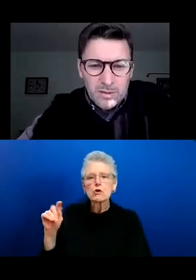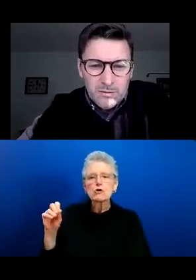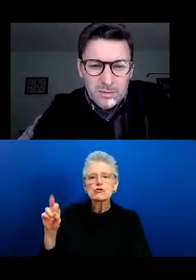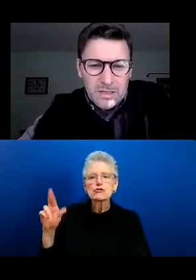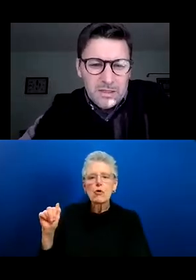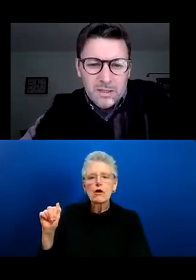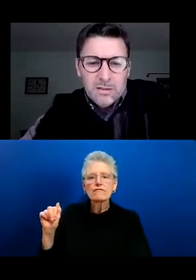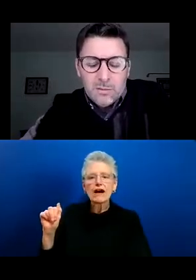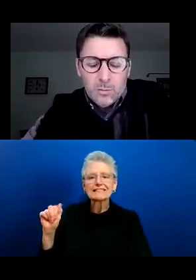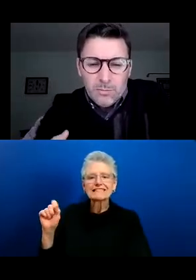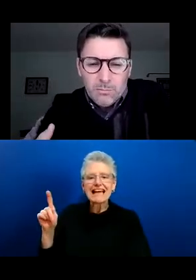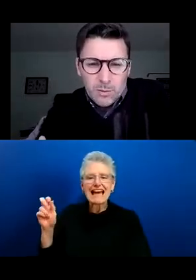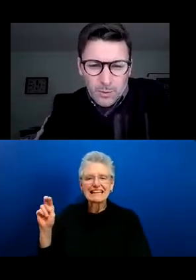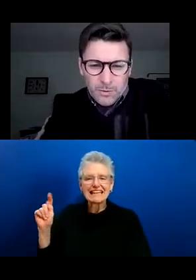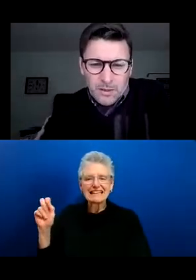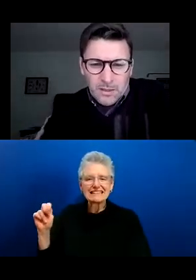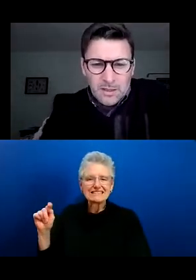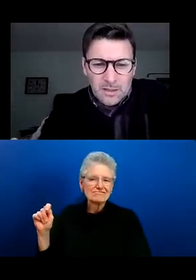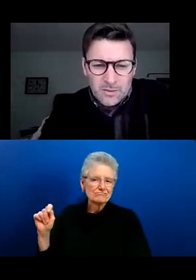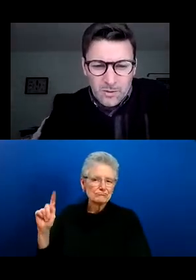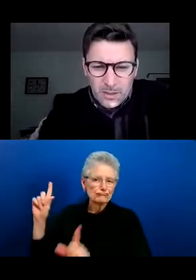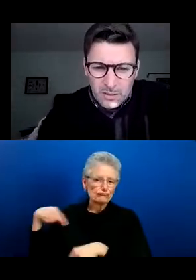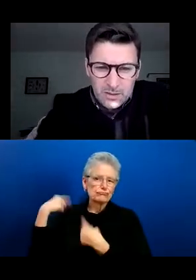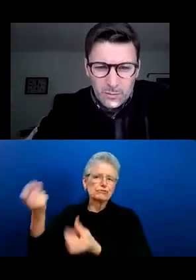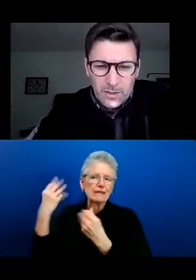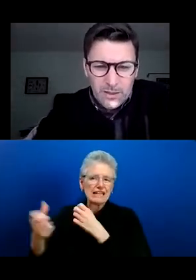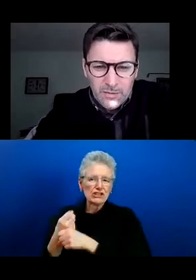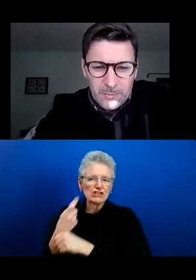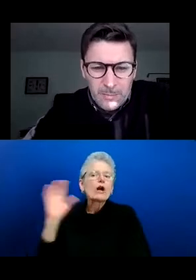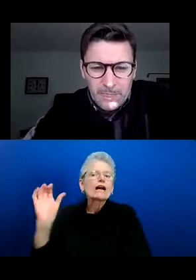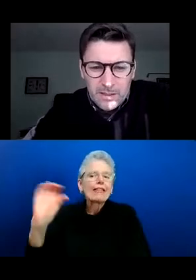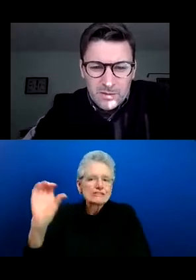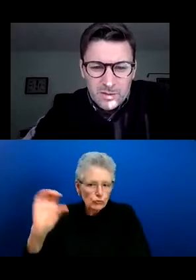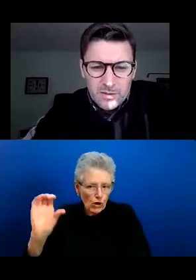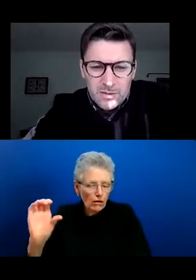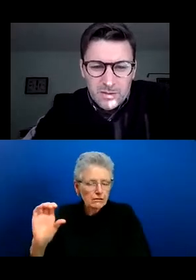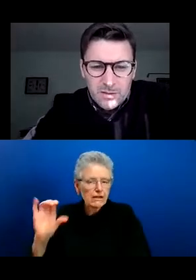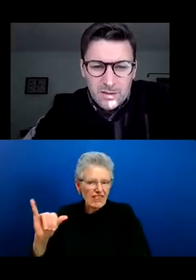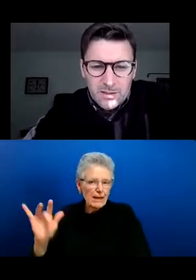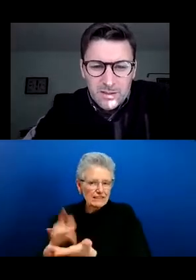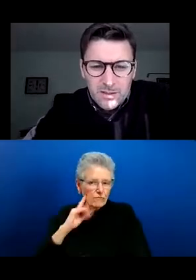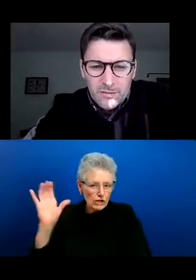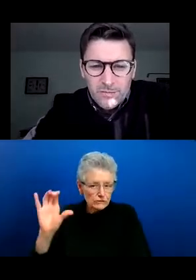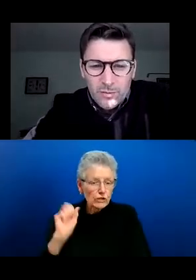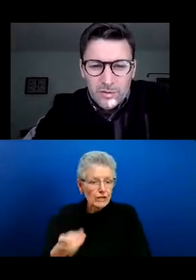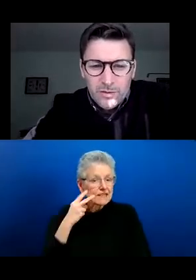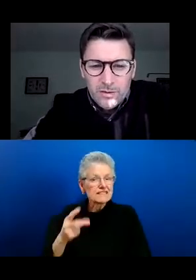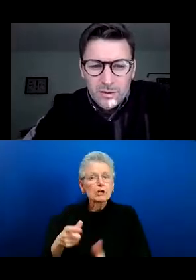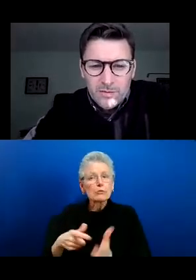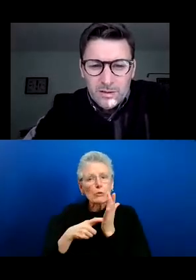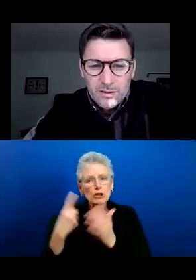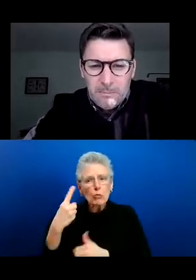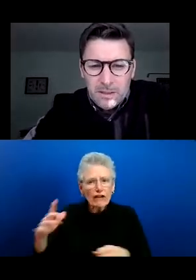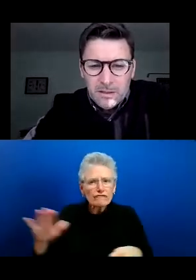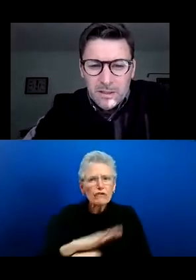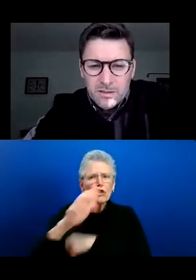which has been around for decades and is one of the most potent cholesterol medications we have. And as you can see here, it takes a full year